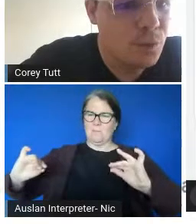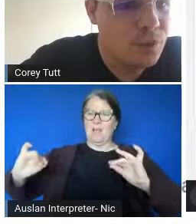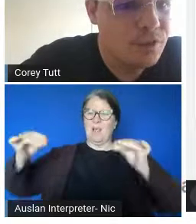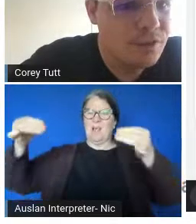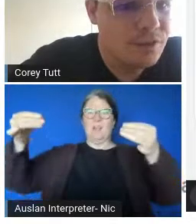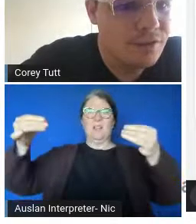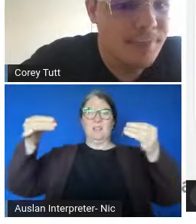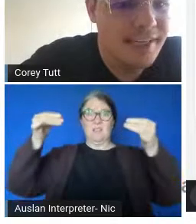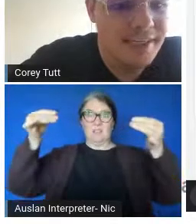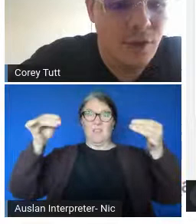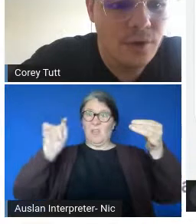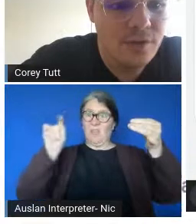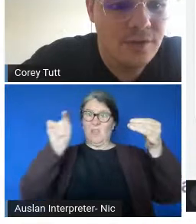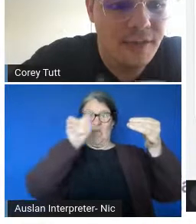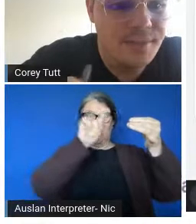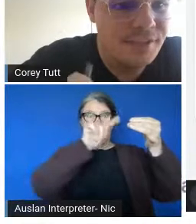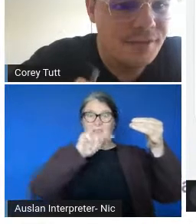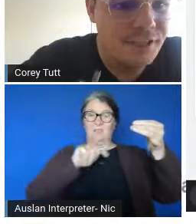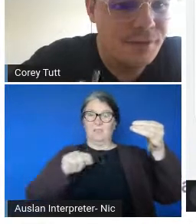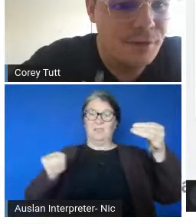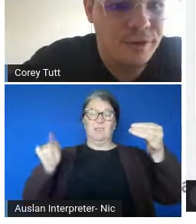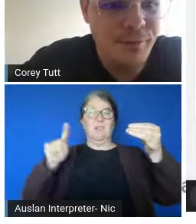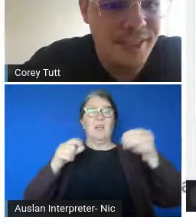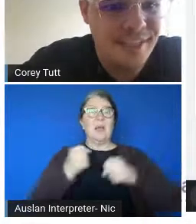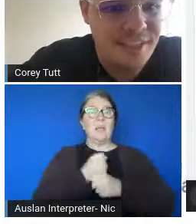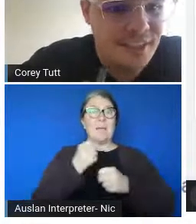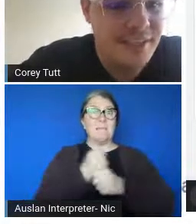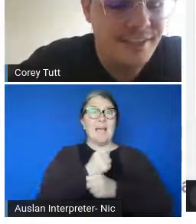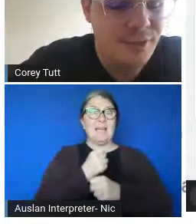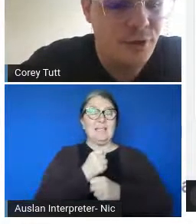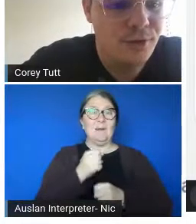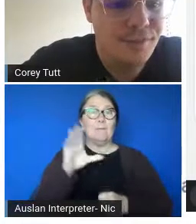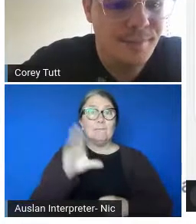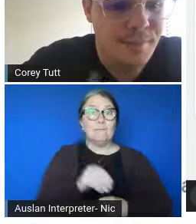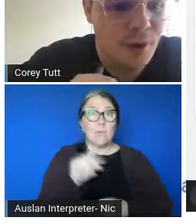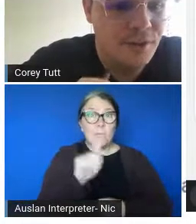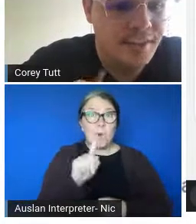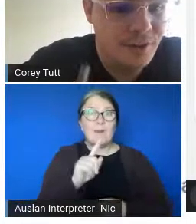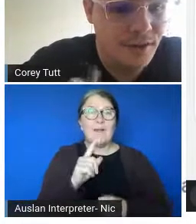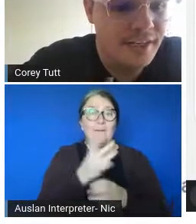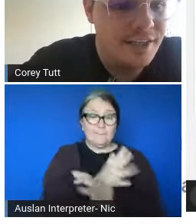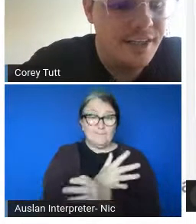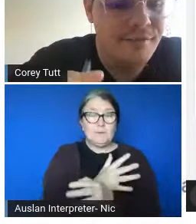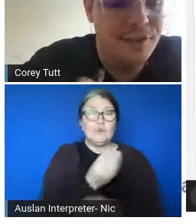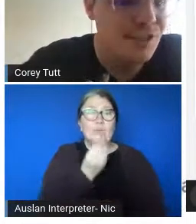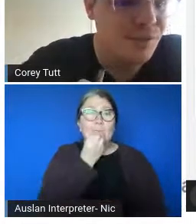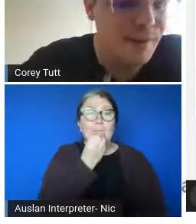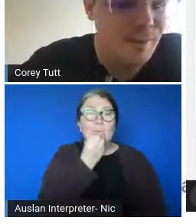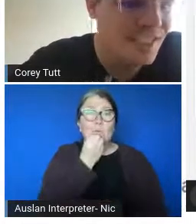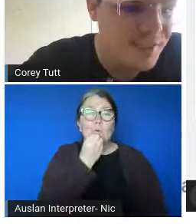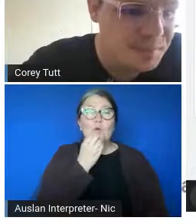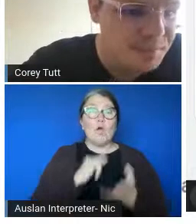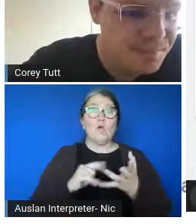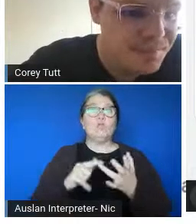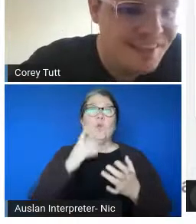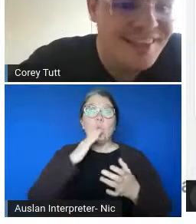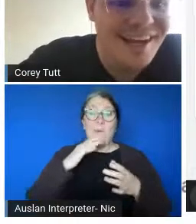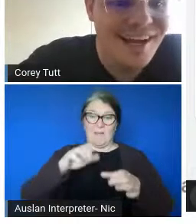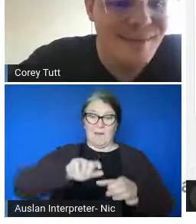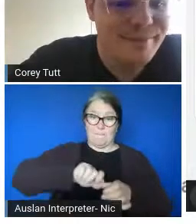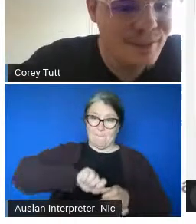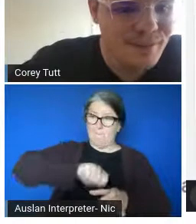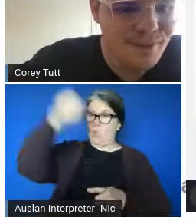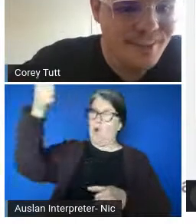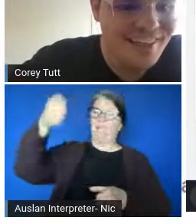fish food. So making those into fish food. So when they did get into the ocean, they degraded and fish were able to eat them.